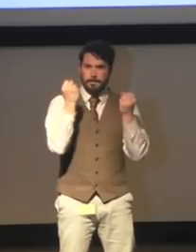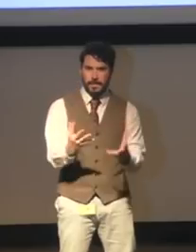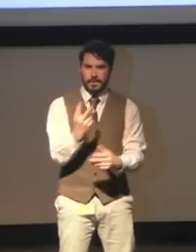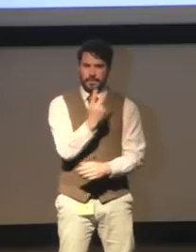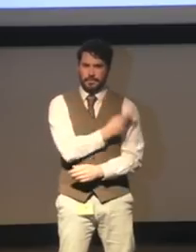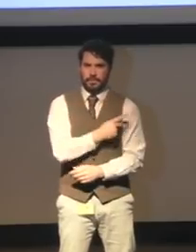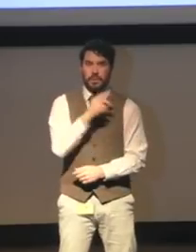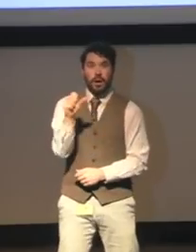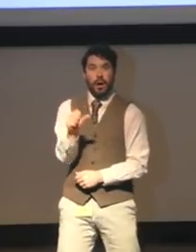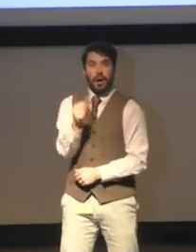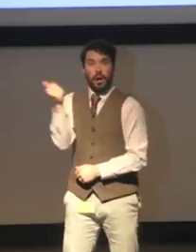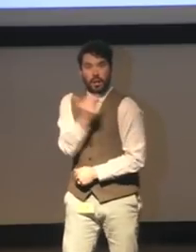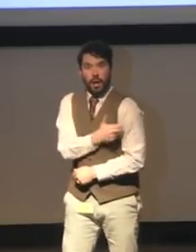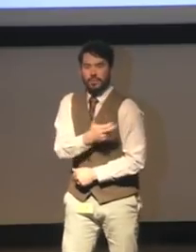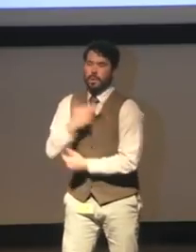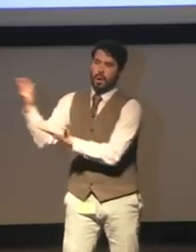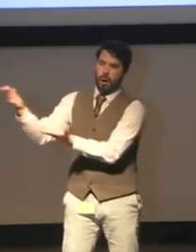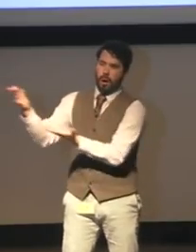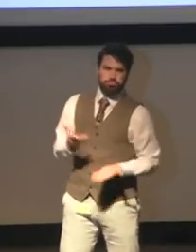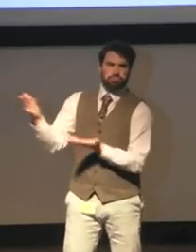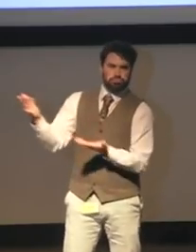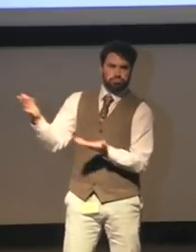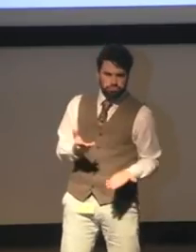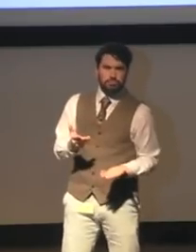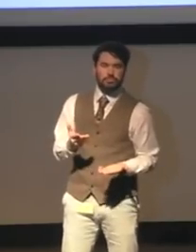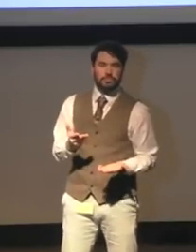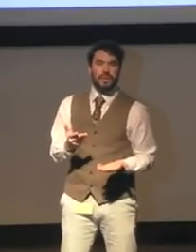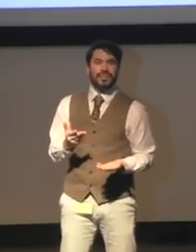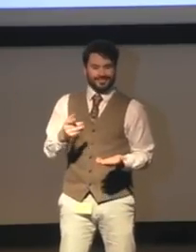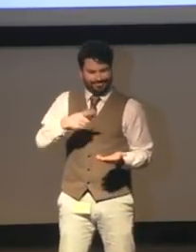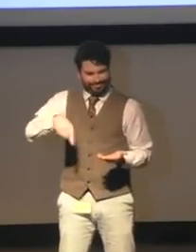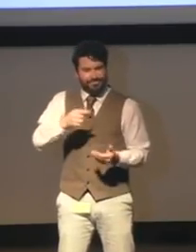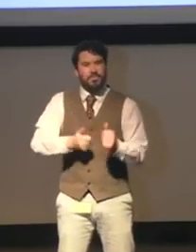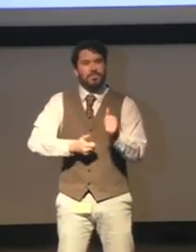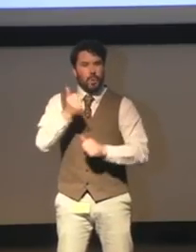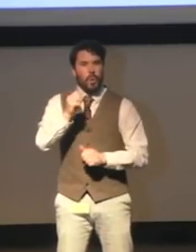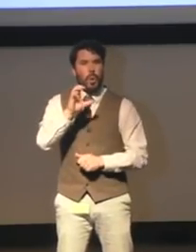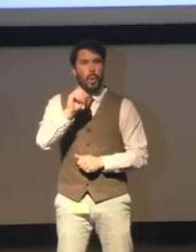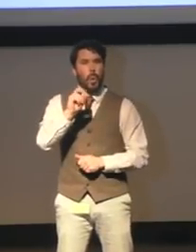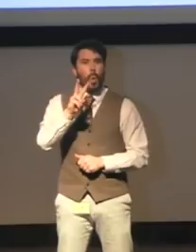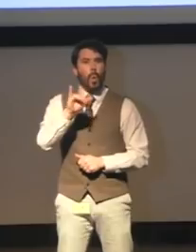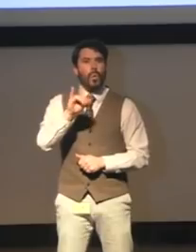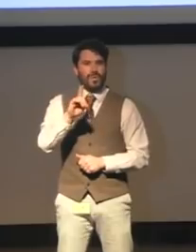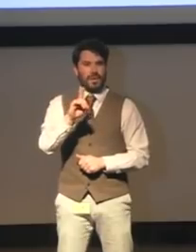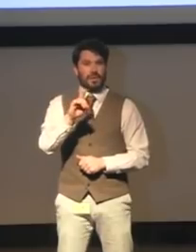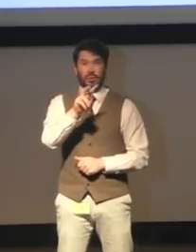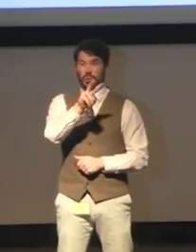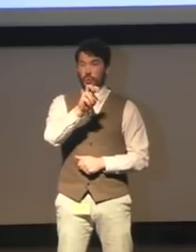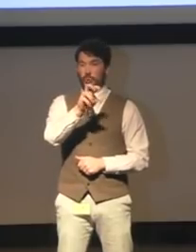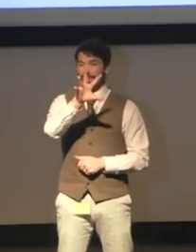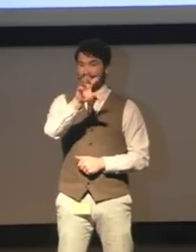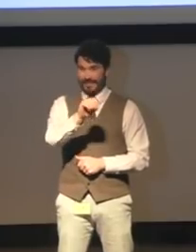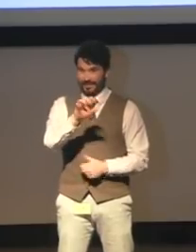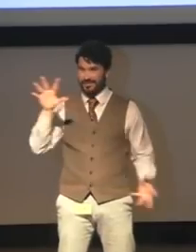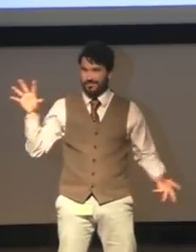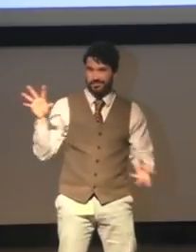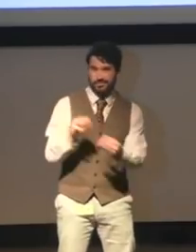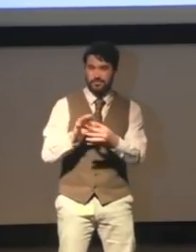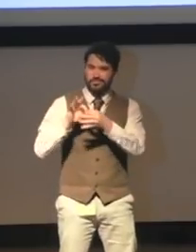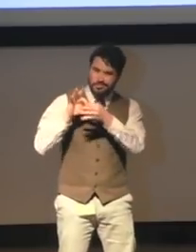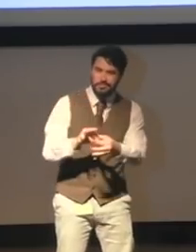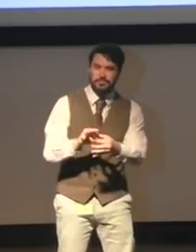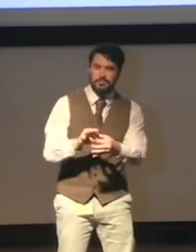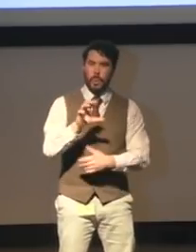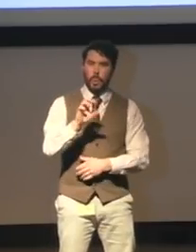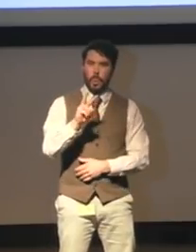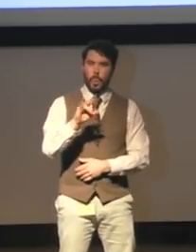patients. And you can see a number of those transfer patients are COVID related, so over 250 COVID related transfer